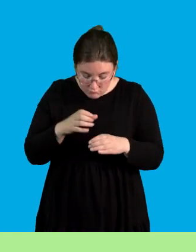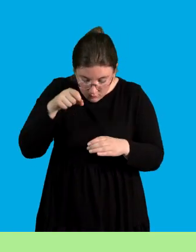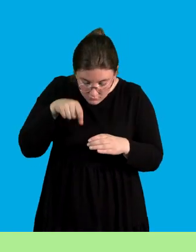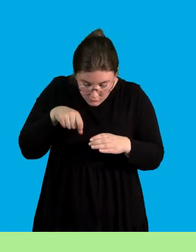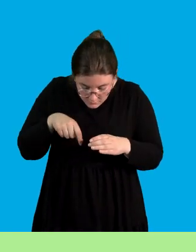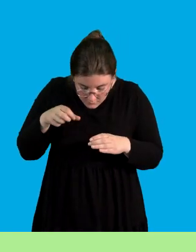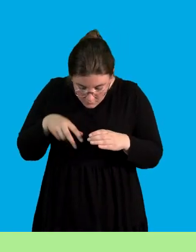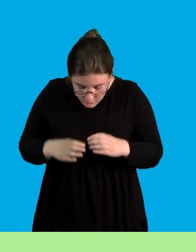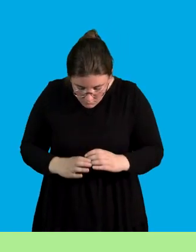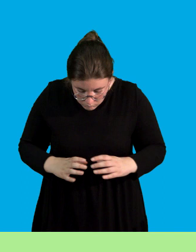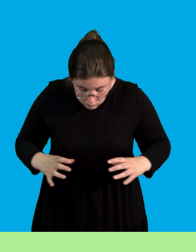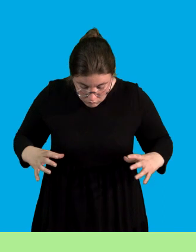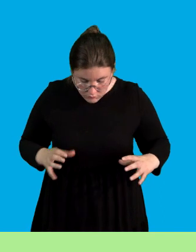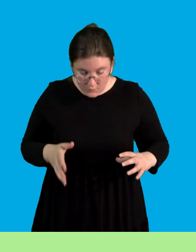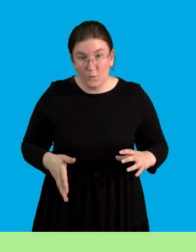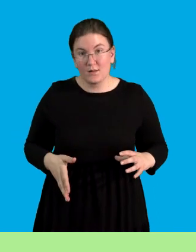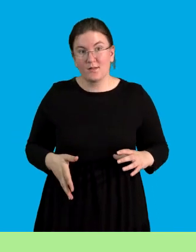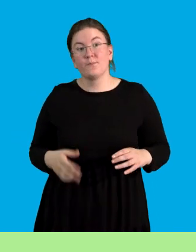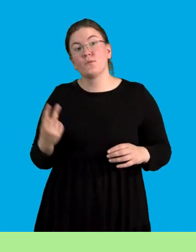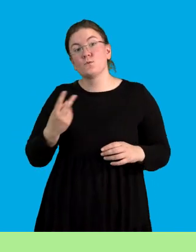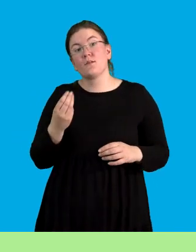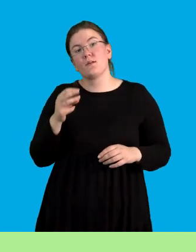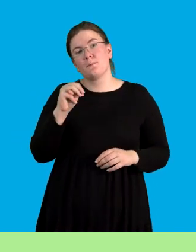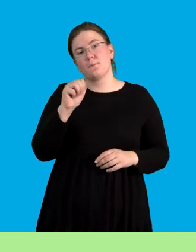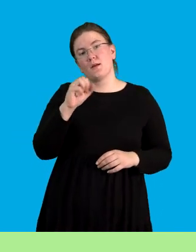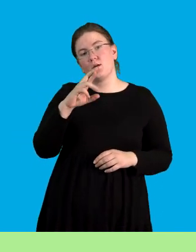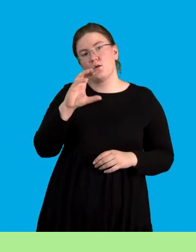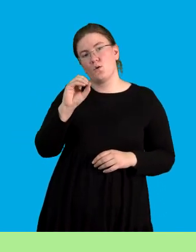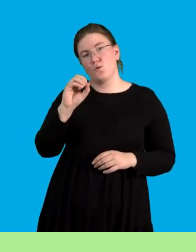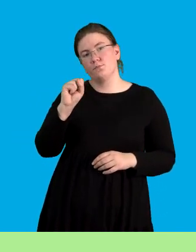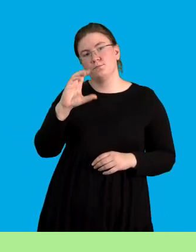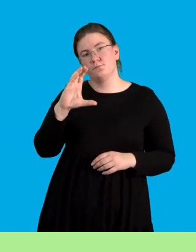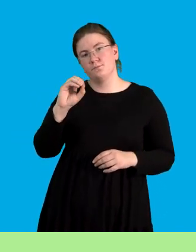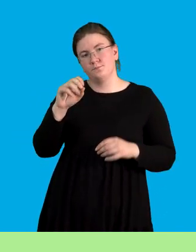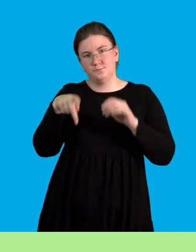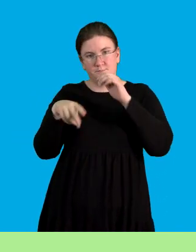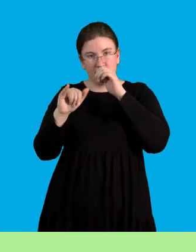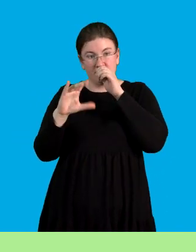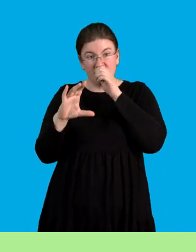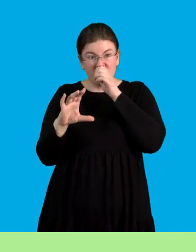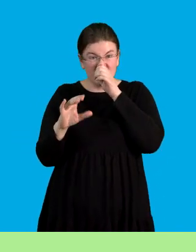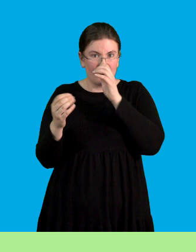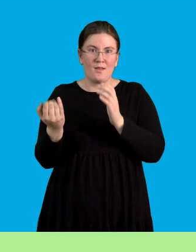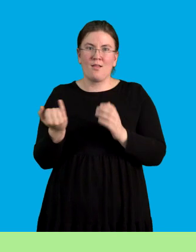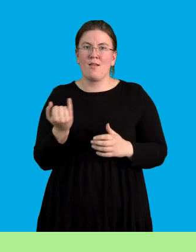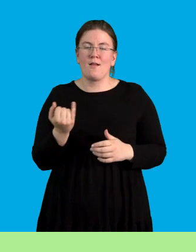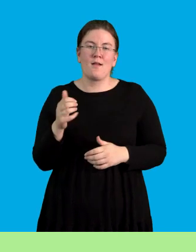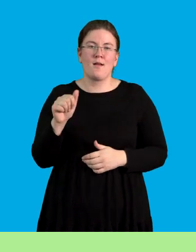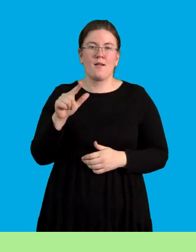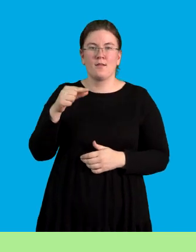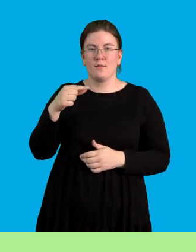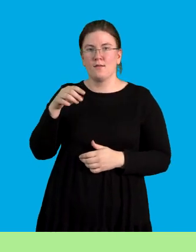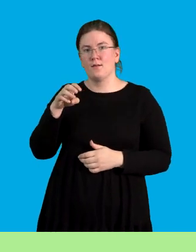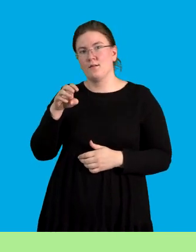protists. You also have macroscopic members of protists, and these are